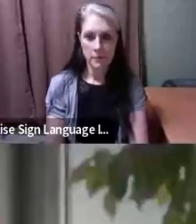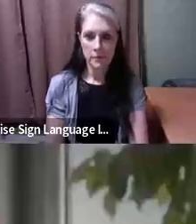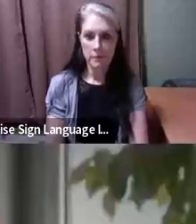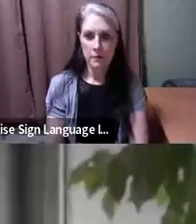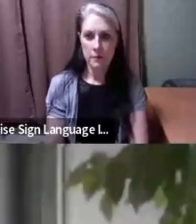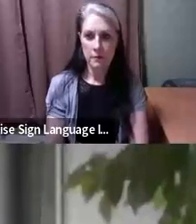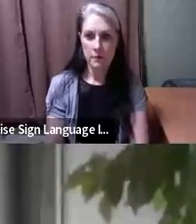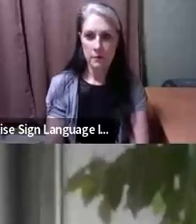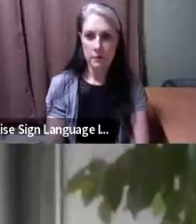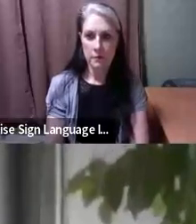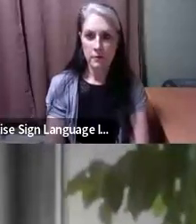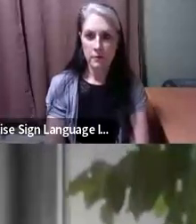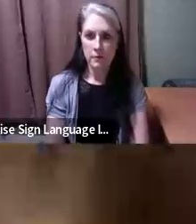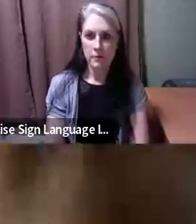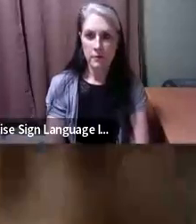or lame,